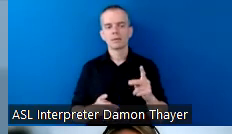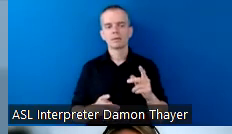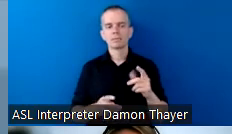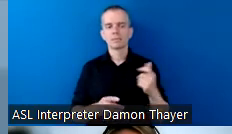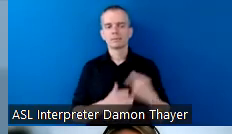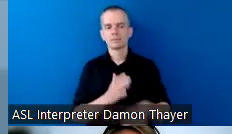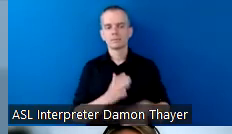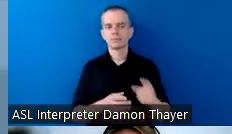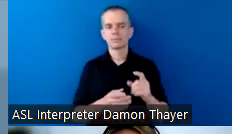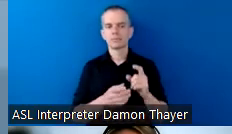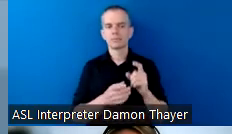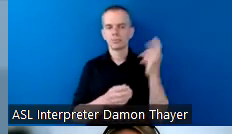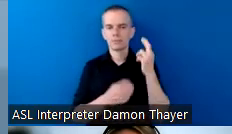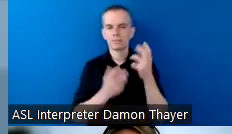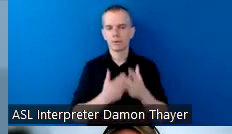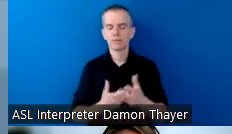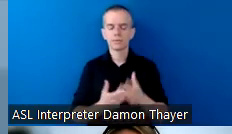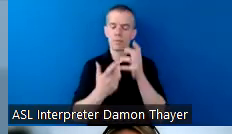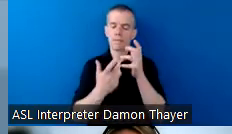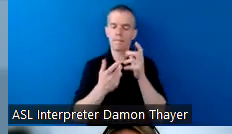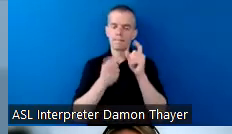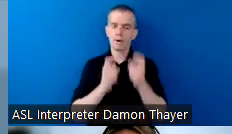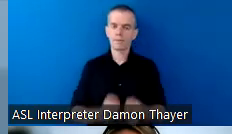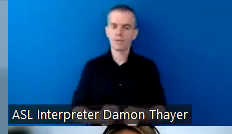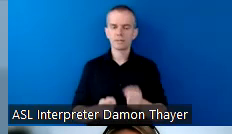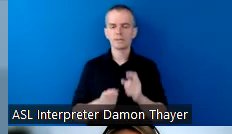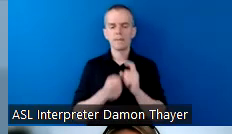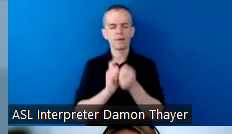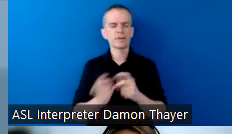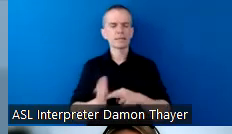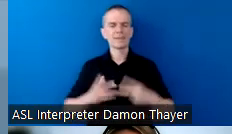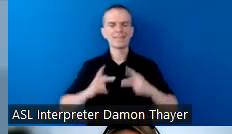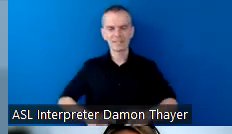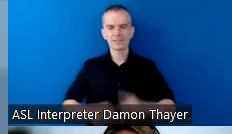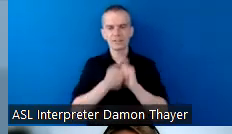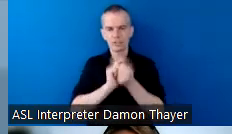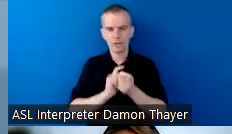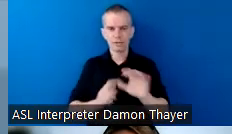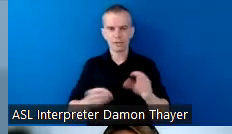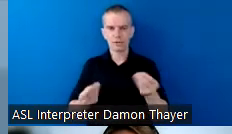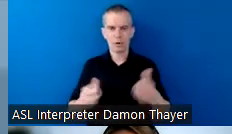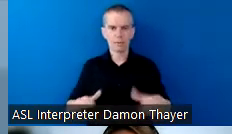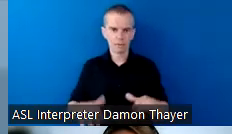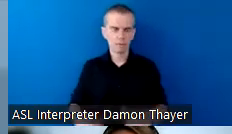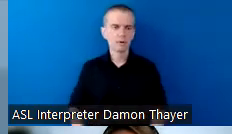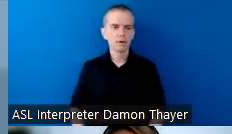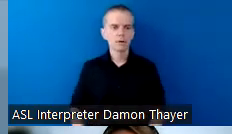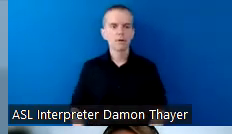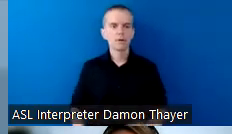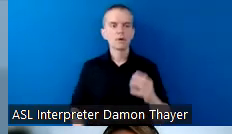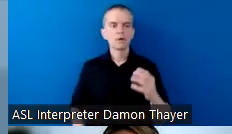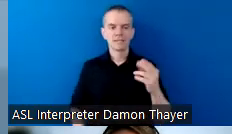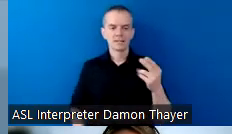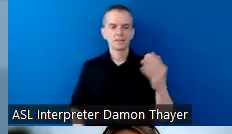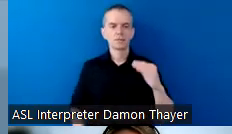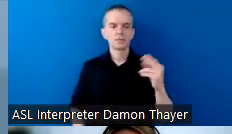reasonable modifications. And again, those modifications are like physical changes to a property. Or under G, refusing to